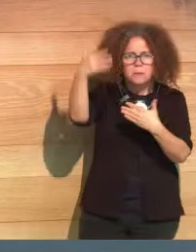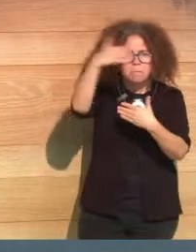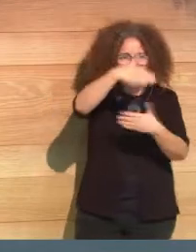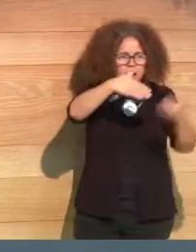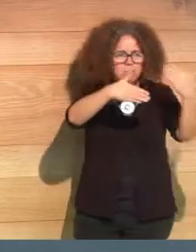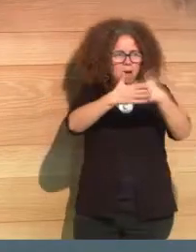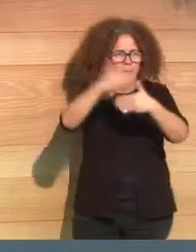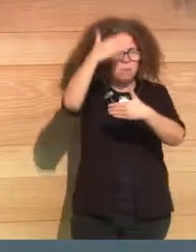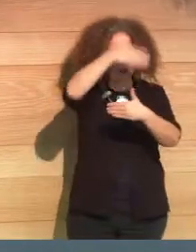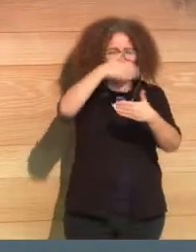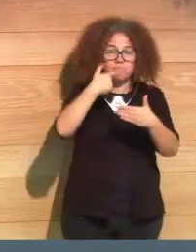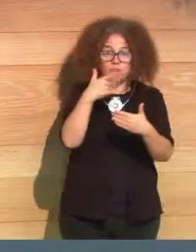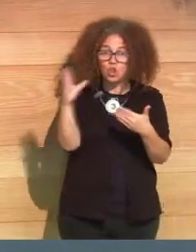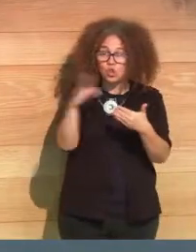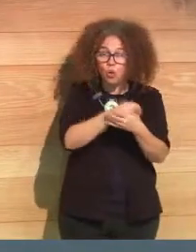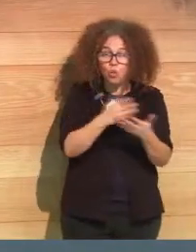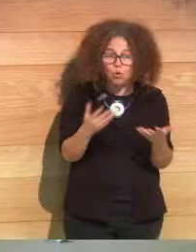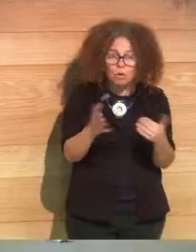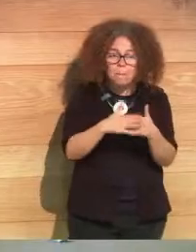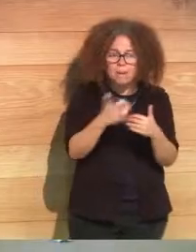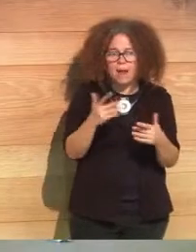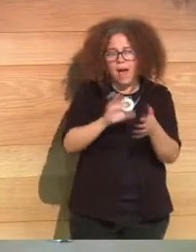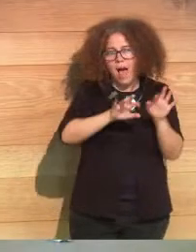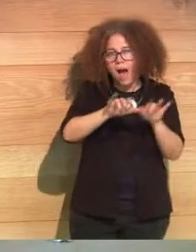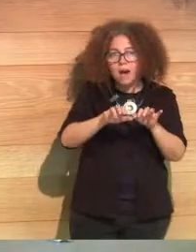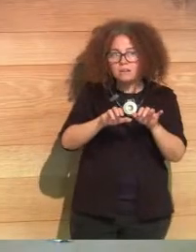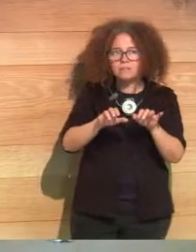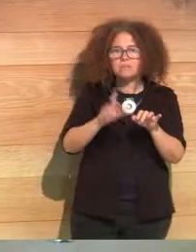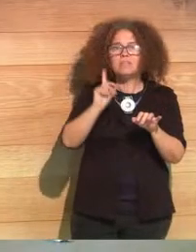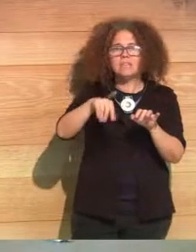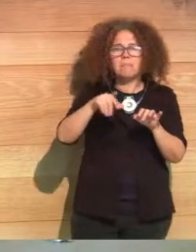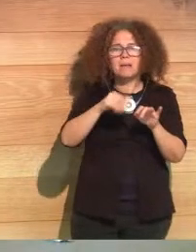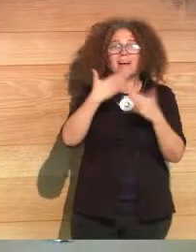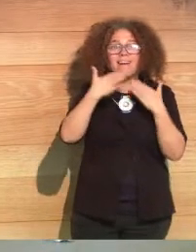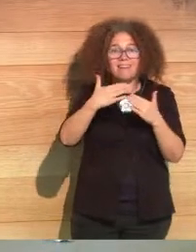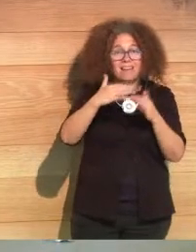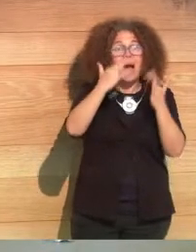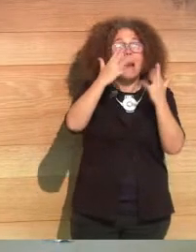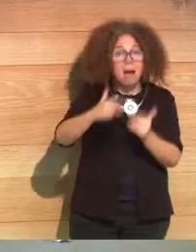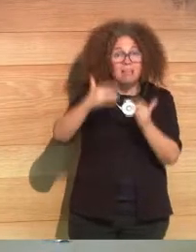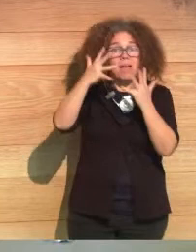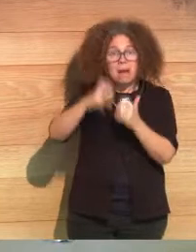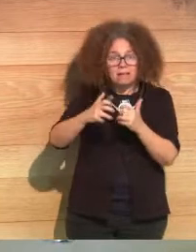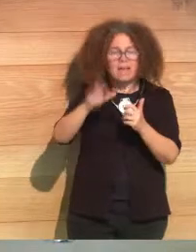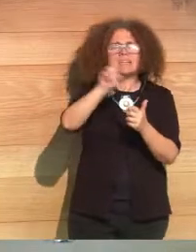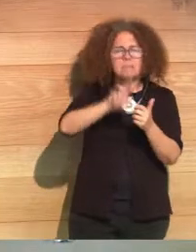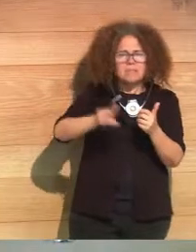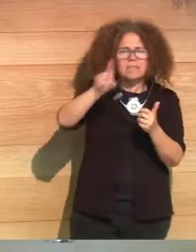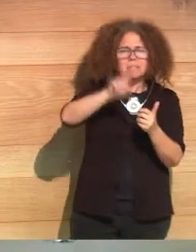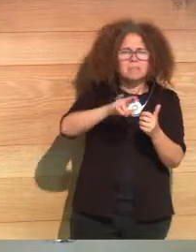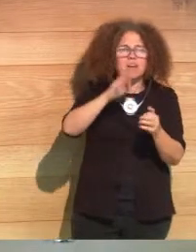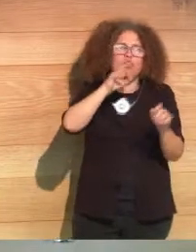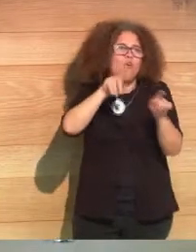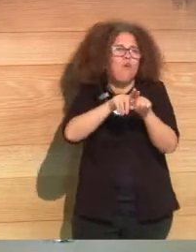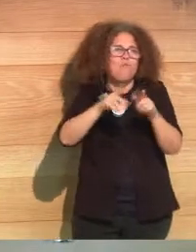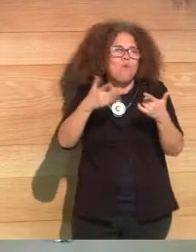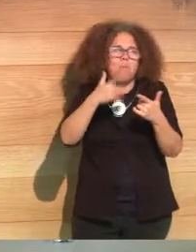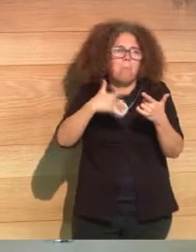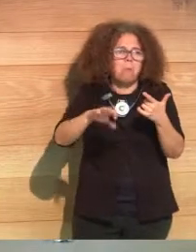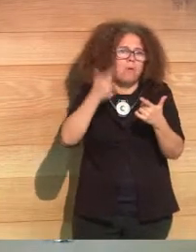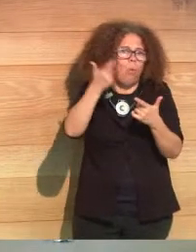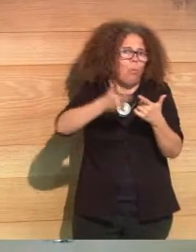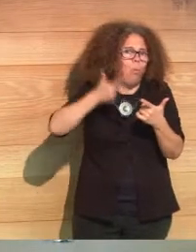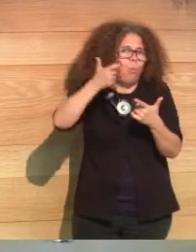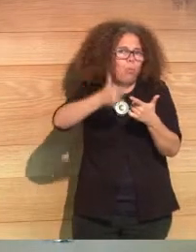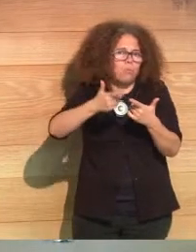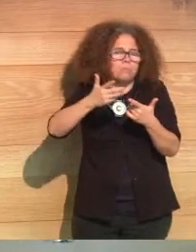arts and algorithms in general. They help you to iterate things that would be too long to draw manually or just